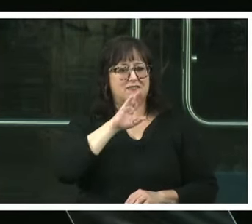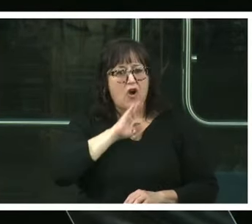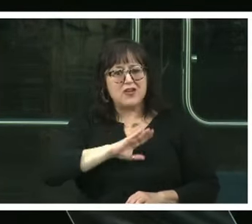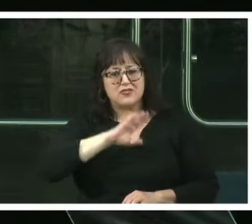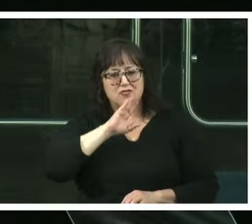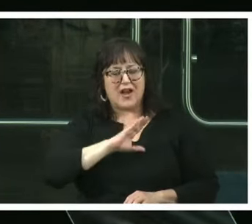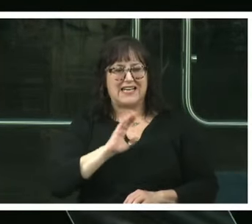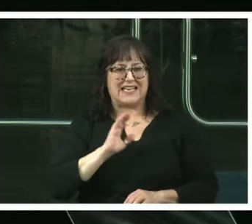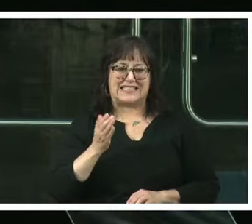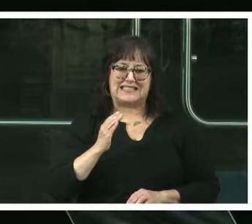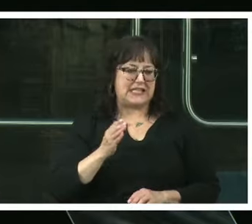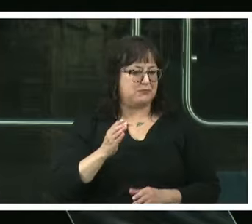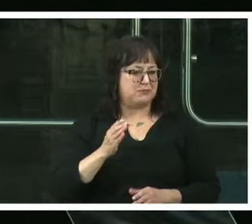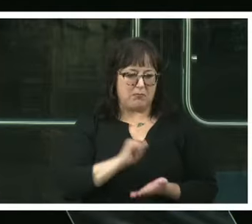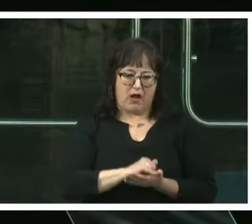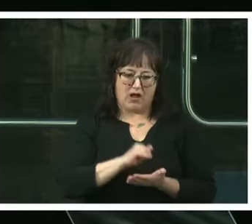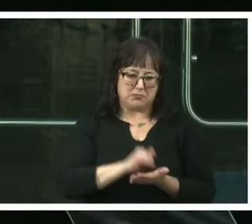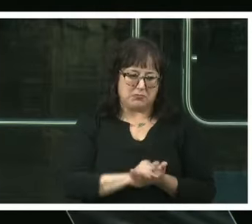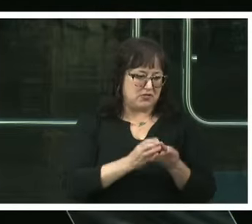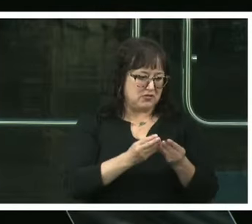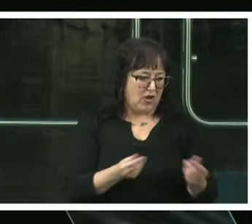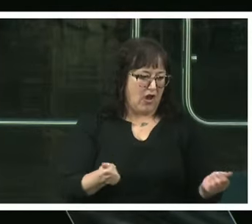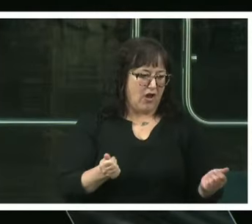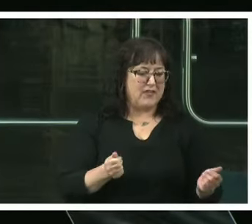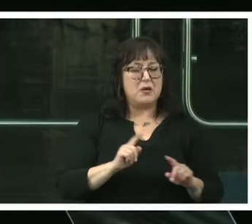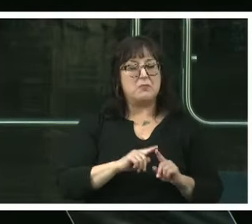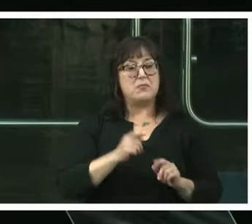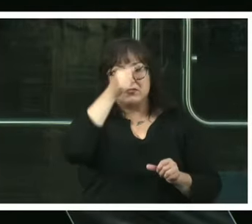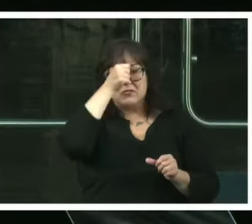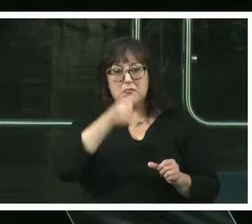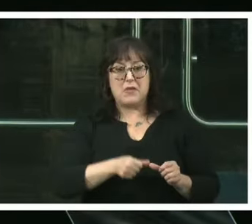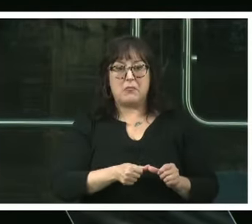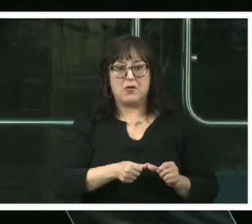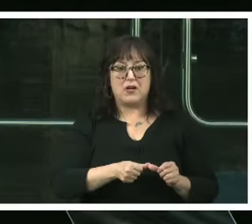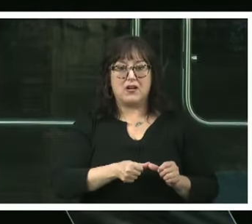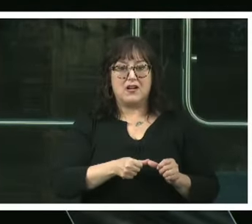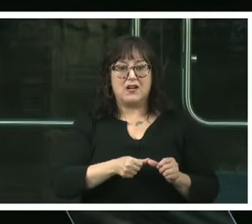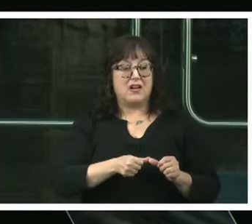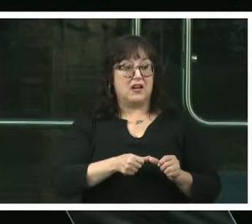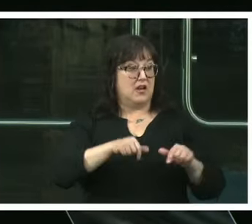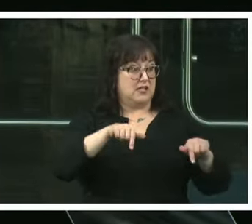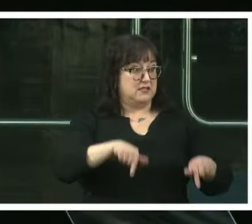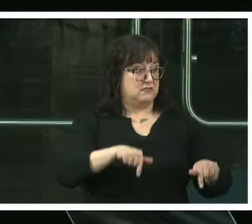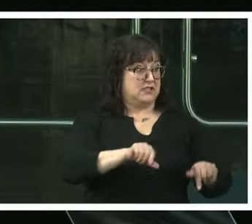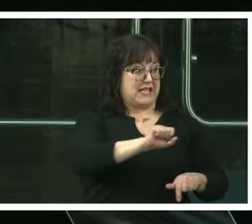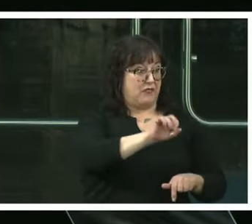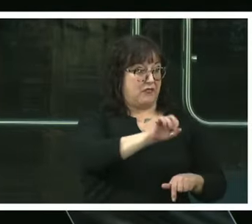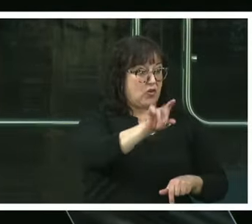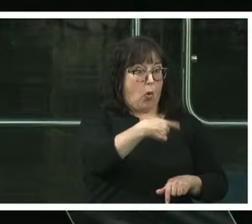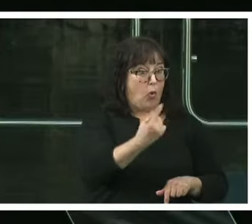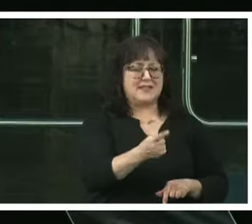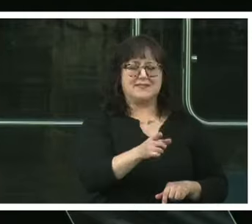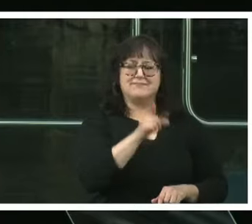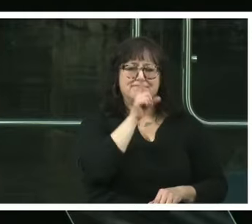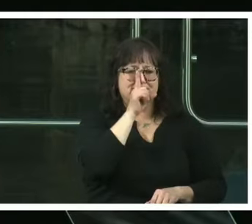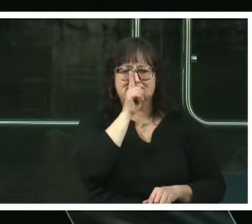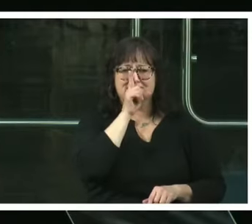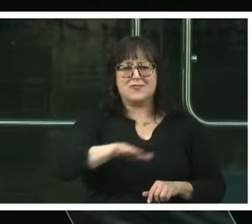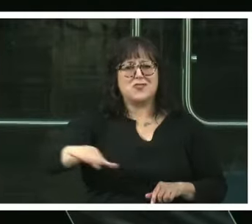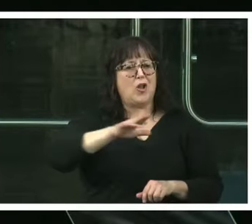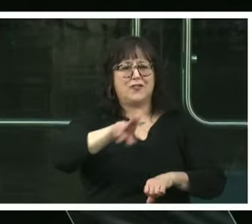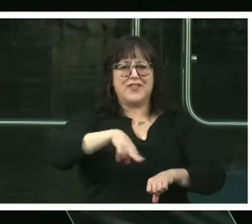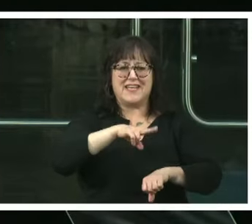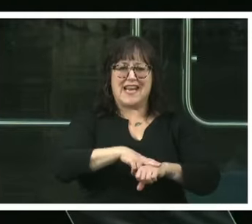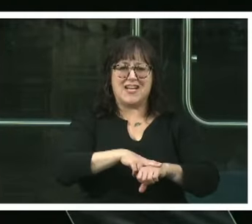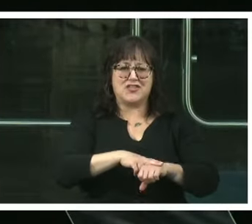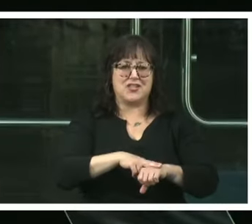but remember, this is a national crisis impacting every city, large and small, up and down the West